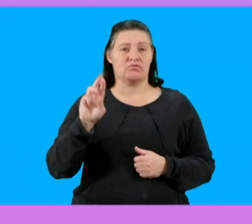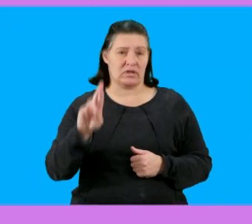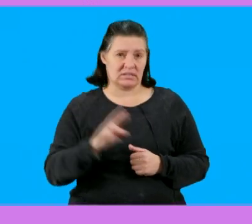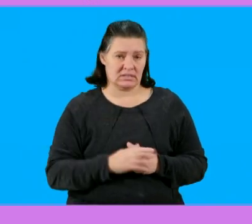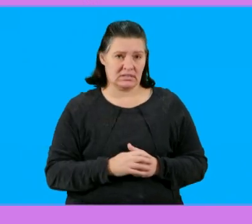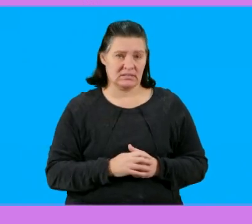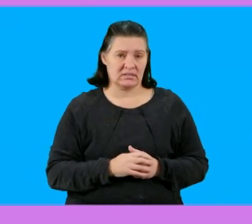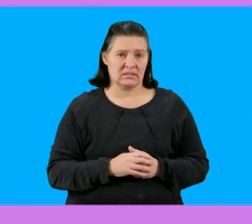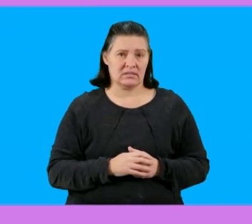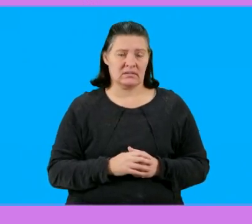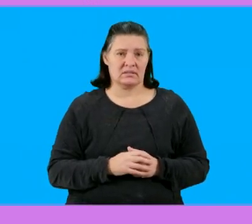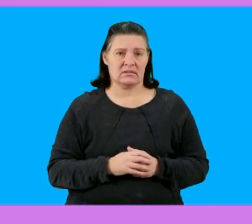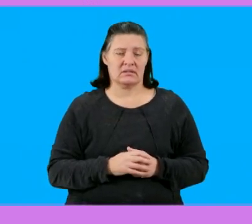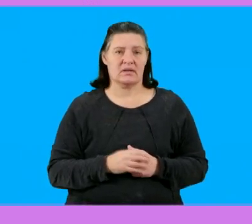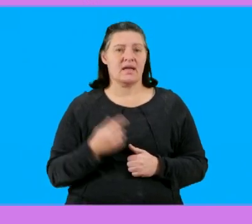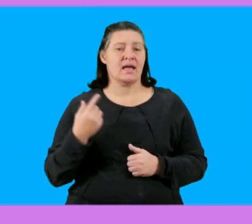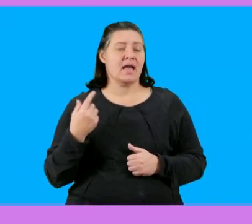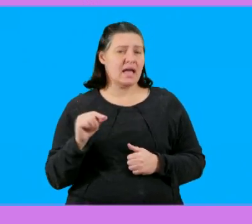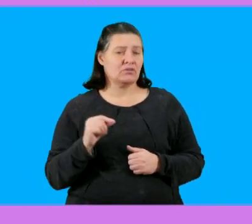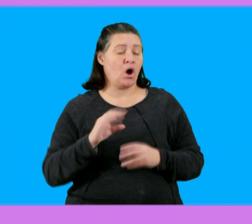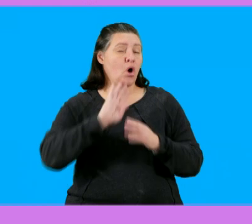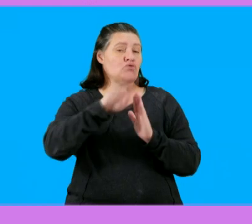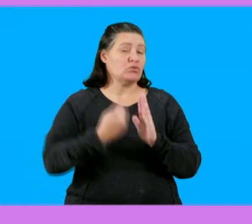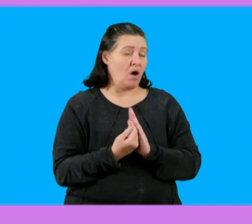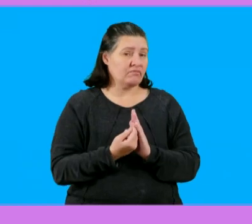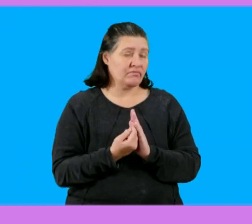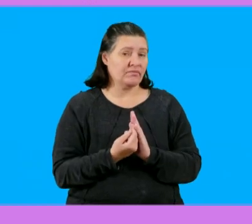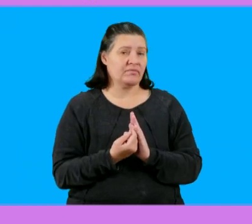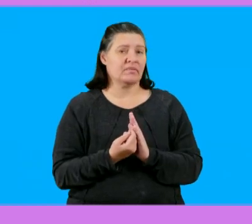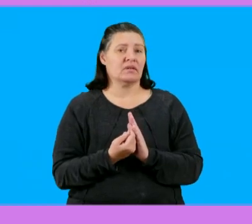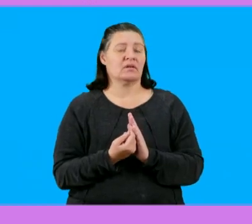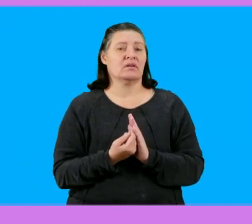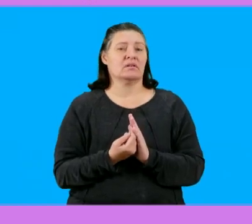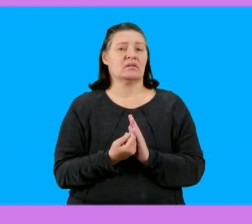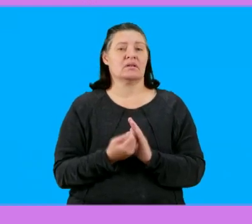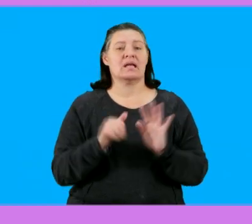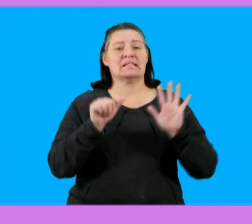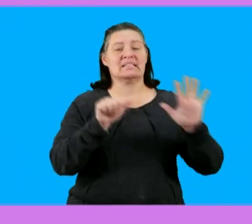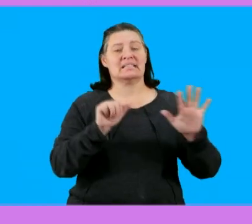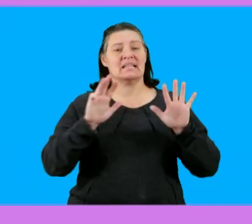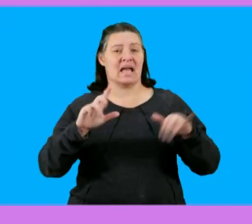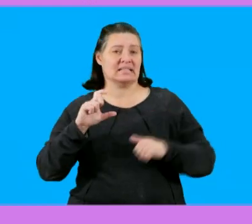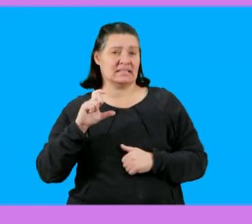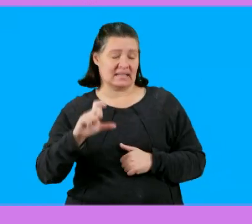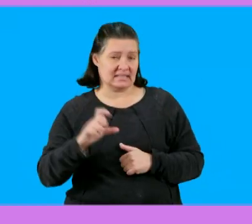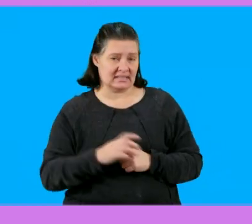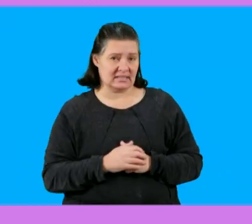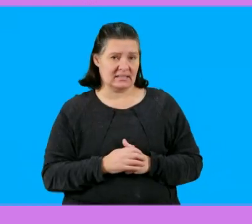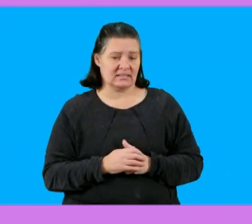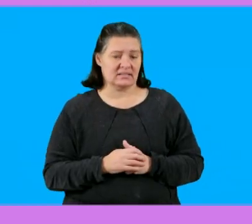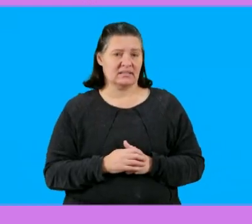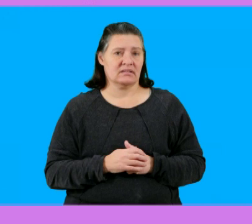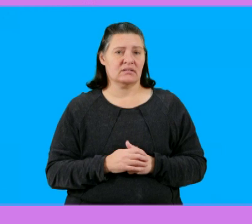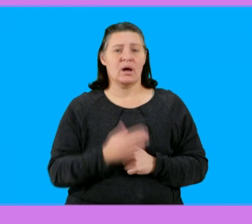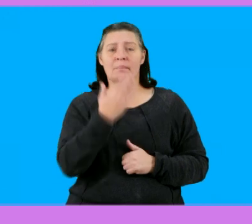5,041 rand and I'm going to round off straight, so that will give us 69 cents.